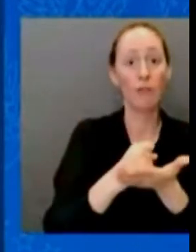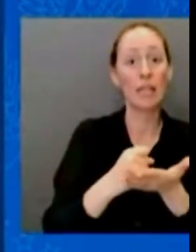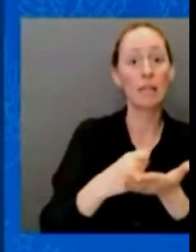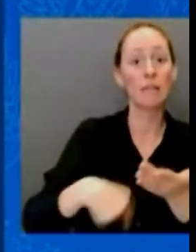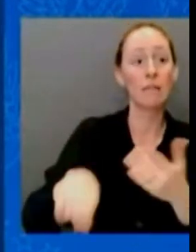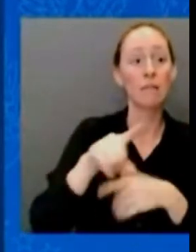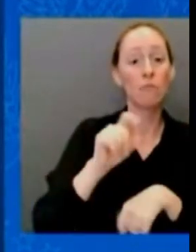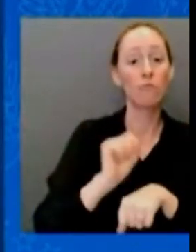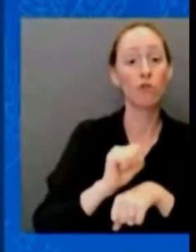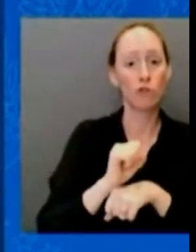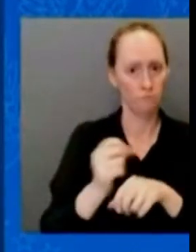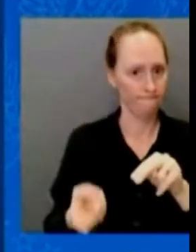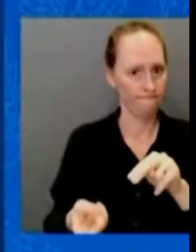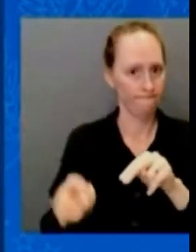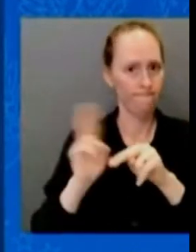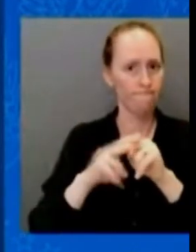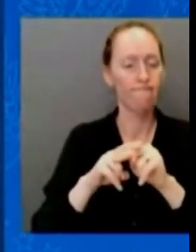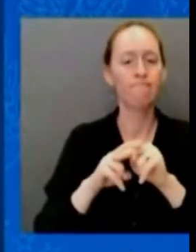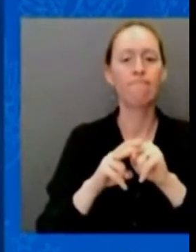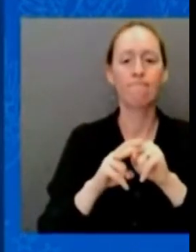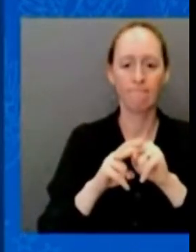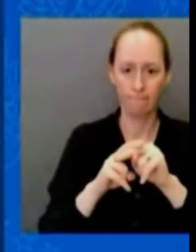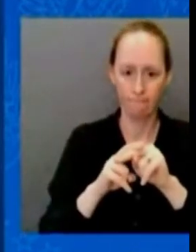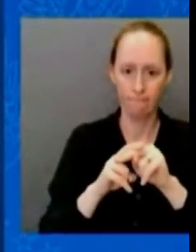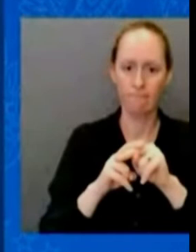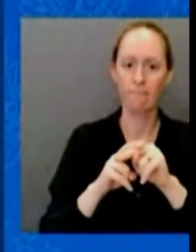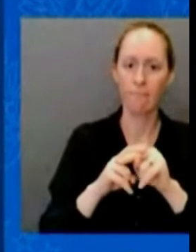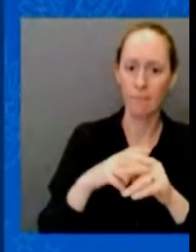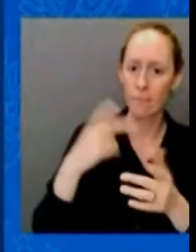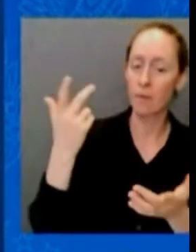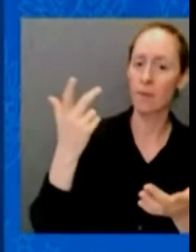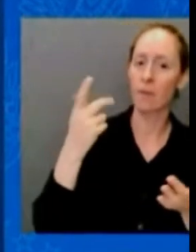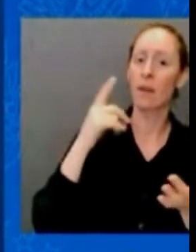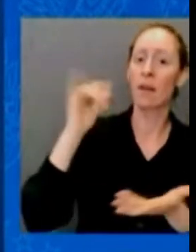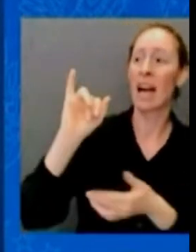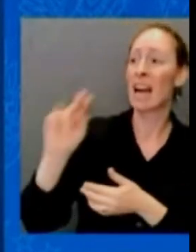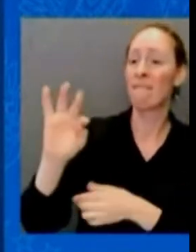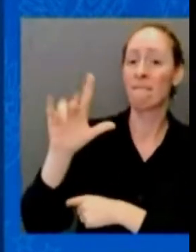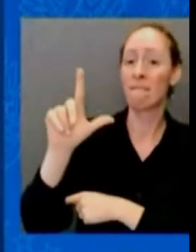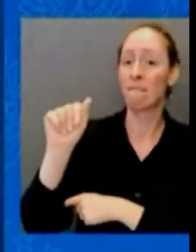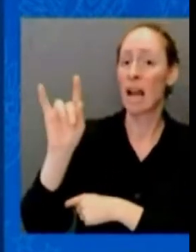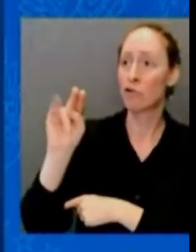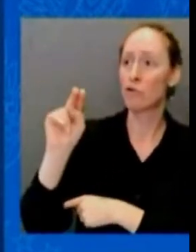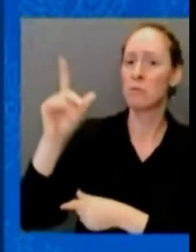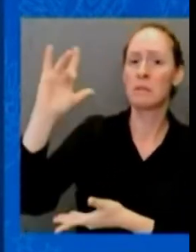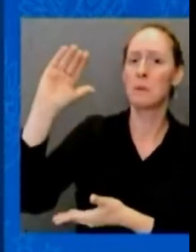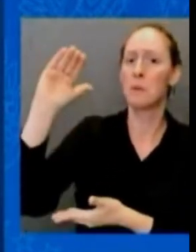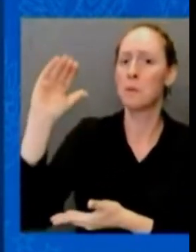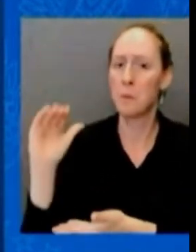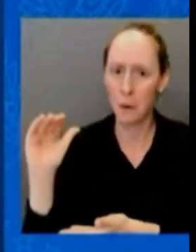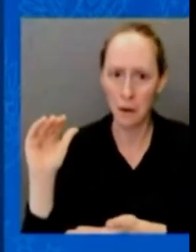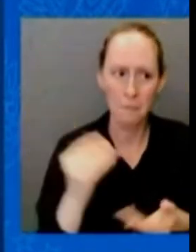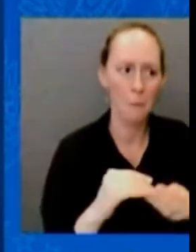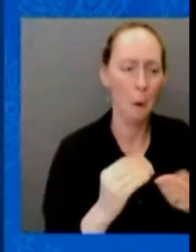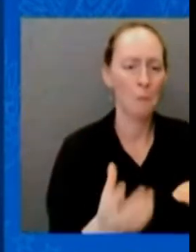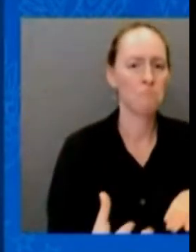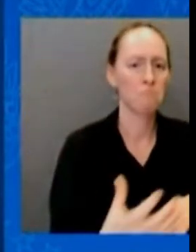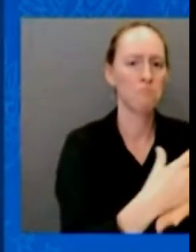So economic growth is up. The price of inflation is down. Real incomes are up. And the price of gas is